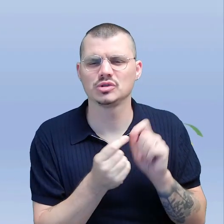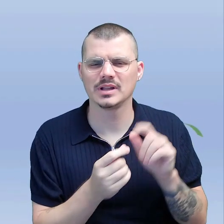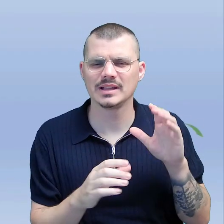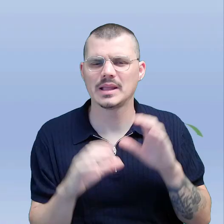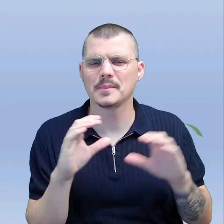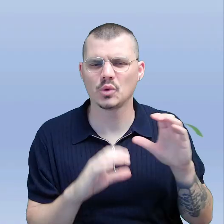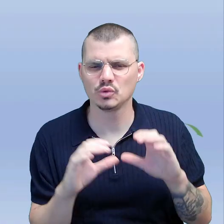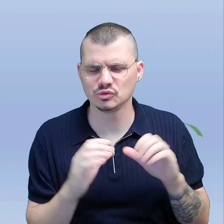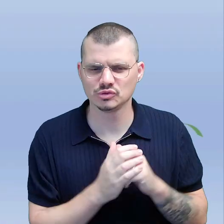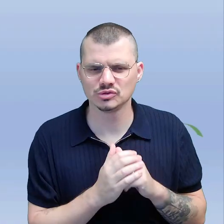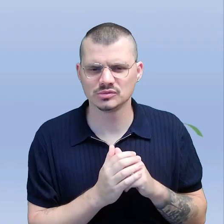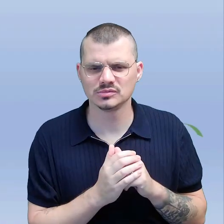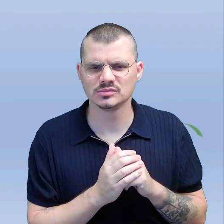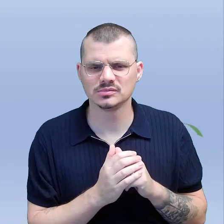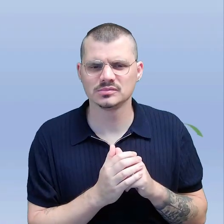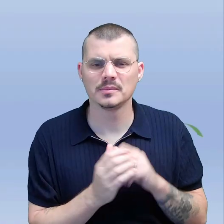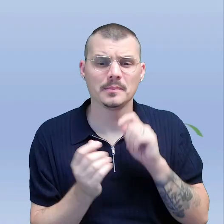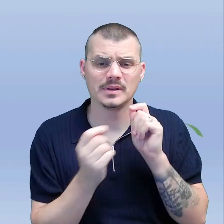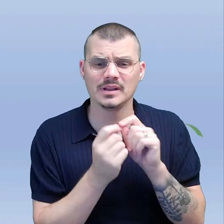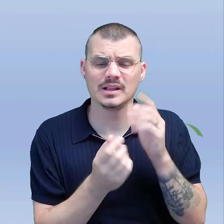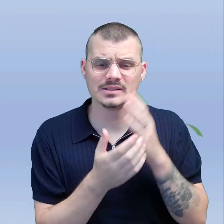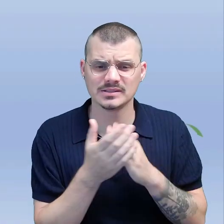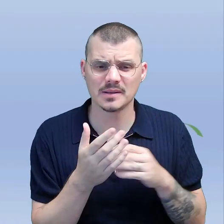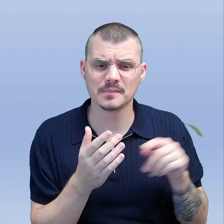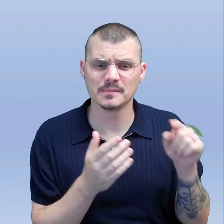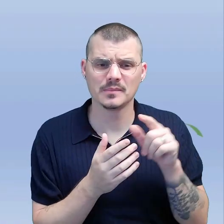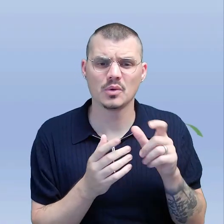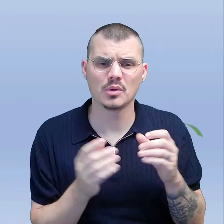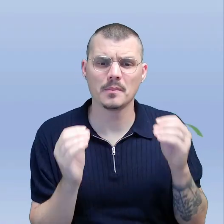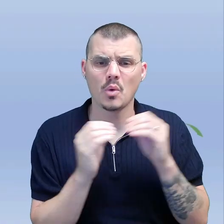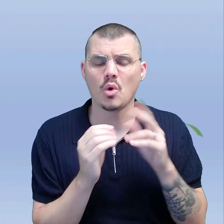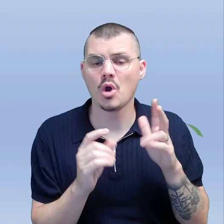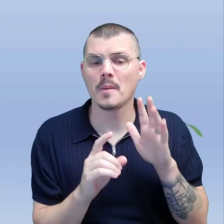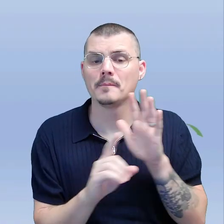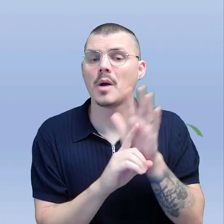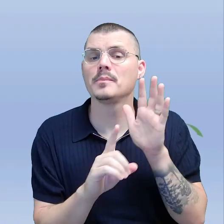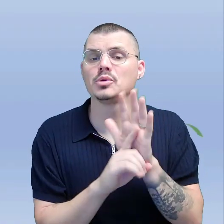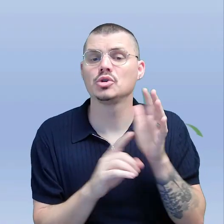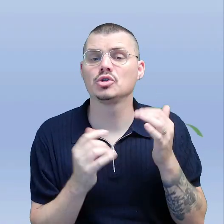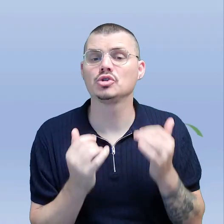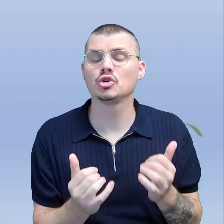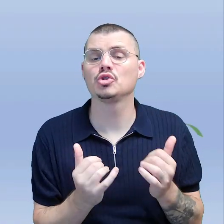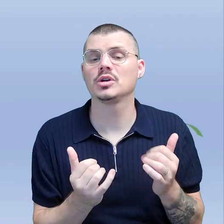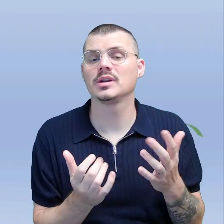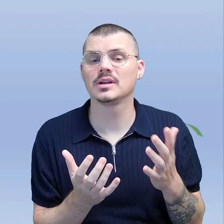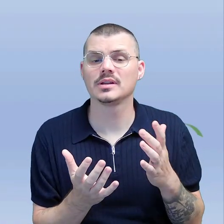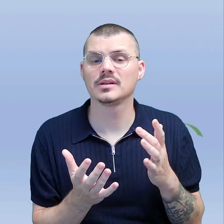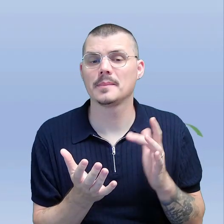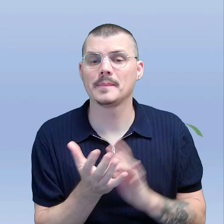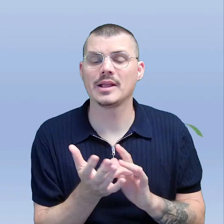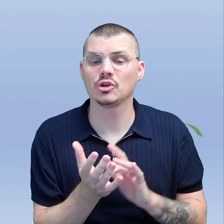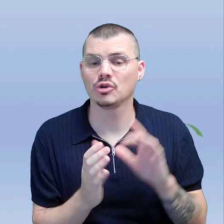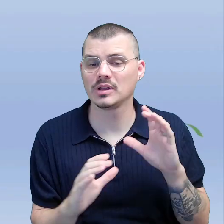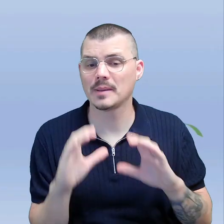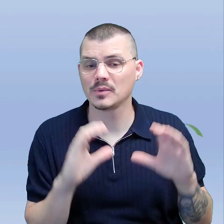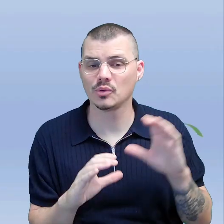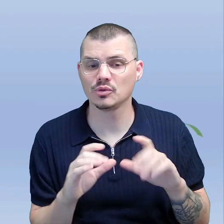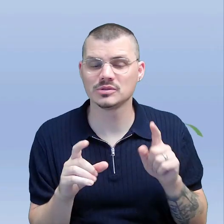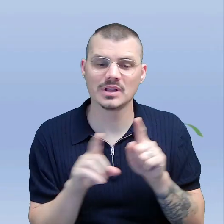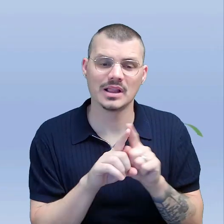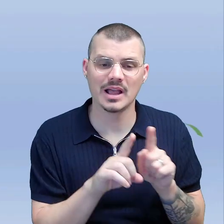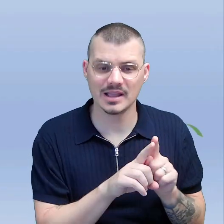certain chemicals, particularly some of the more popular current